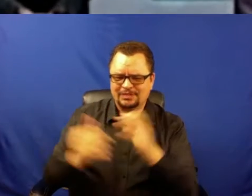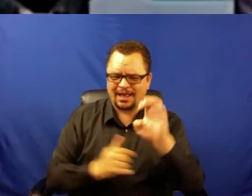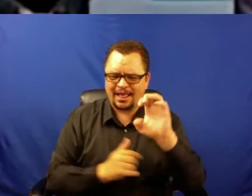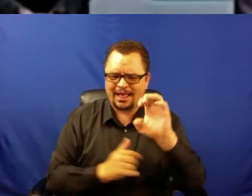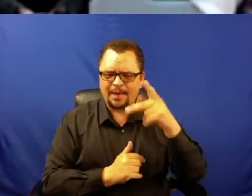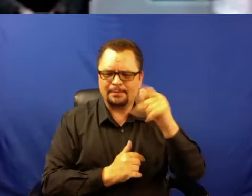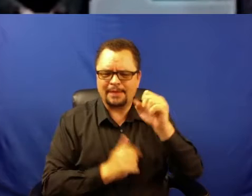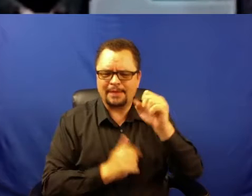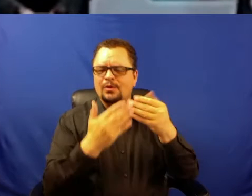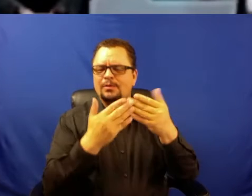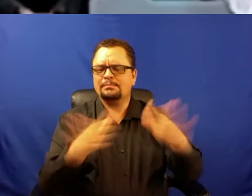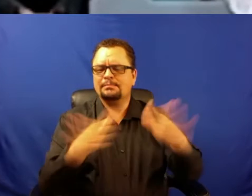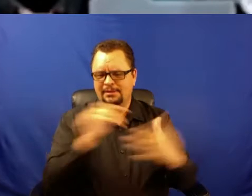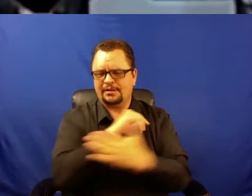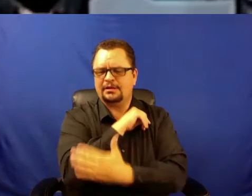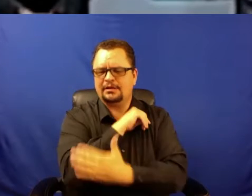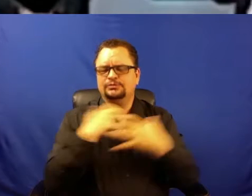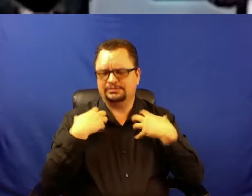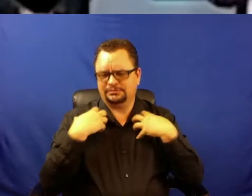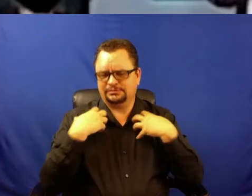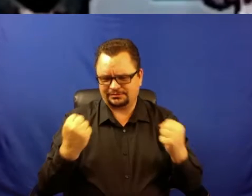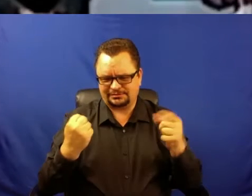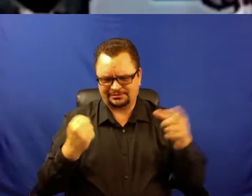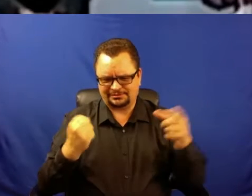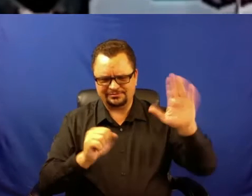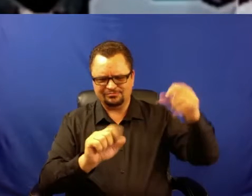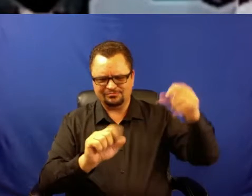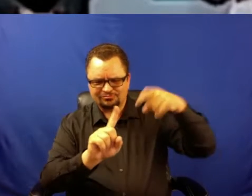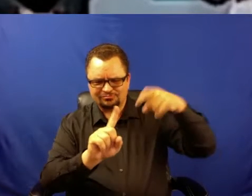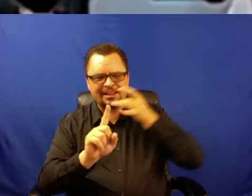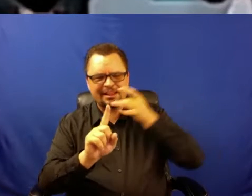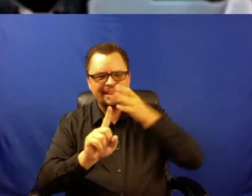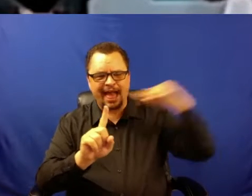the light that comes from above shine through you